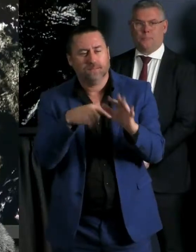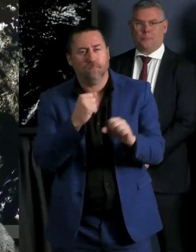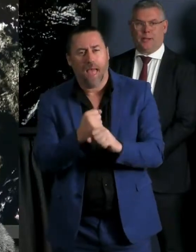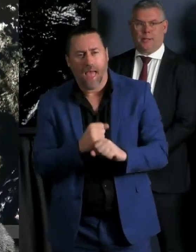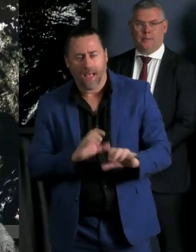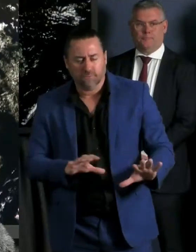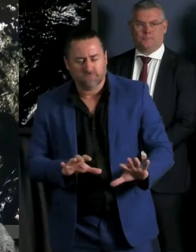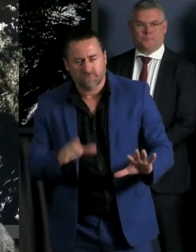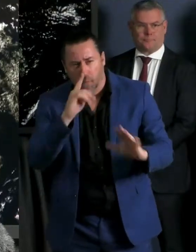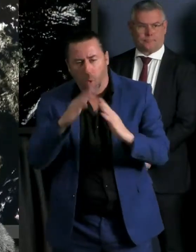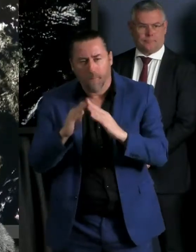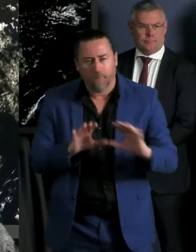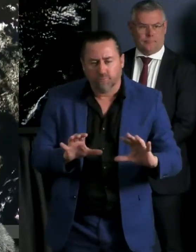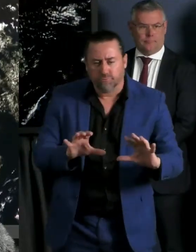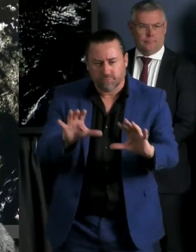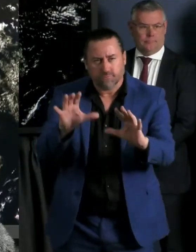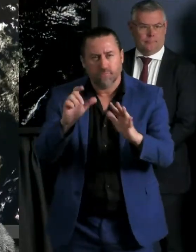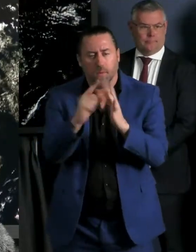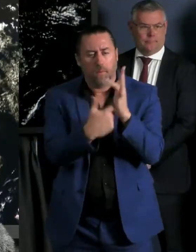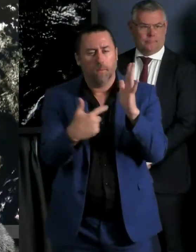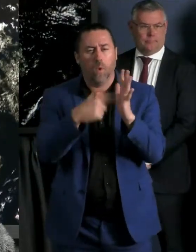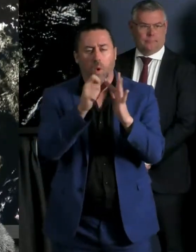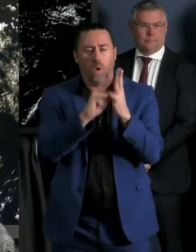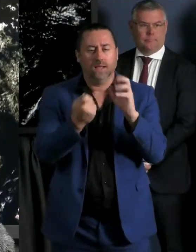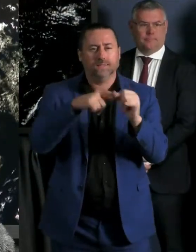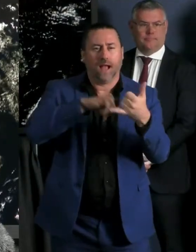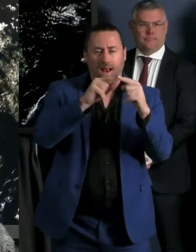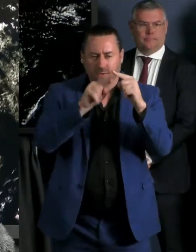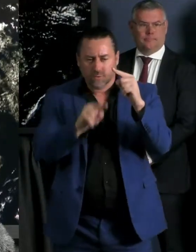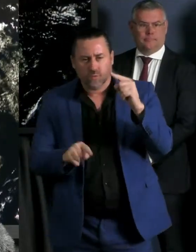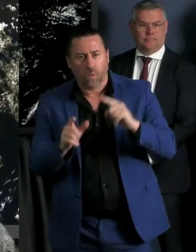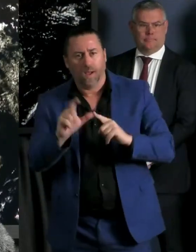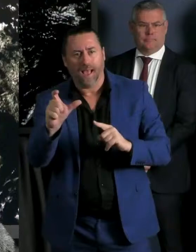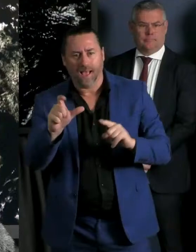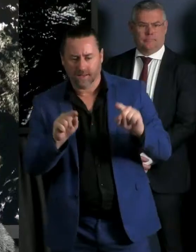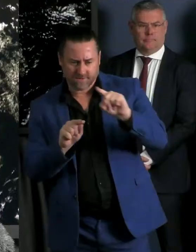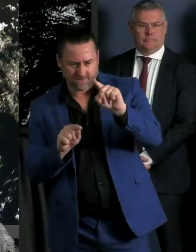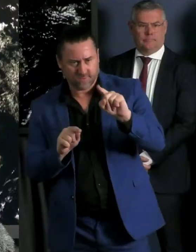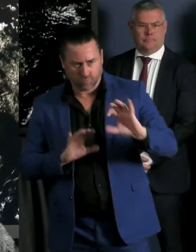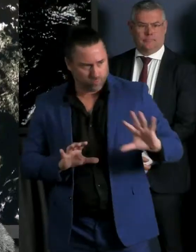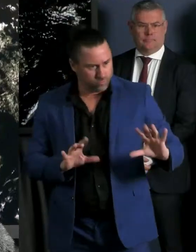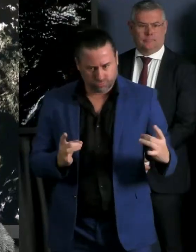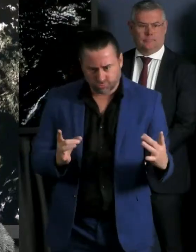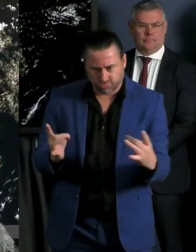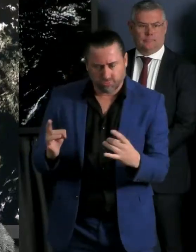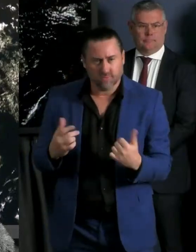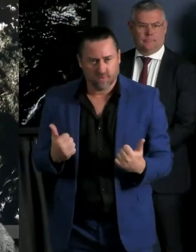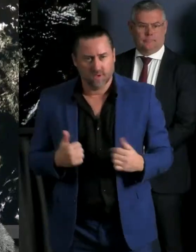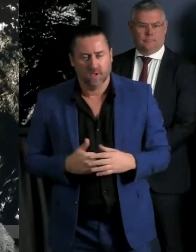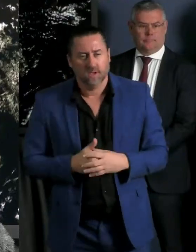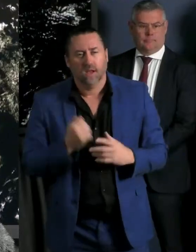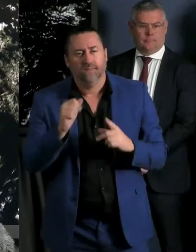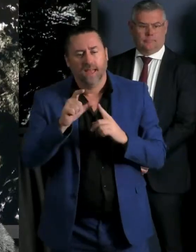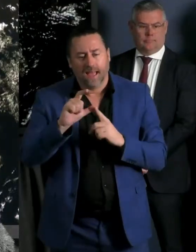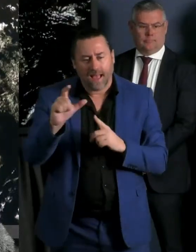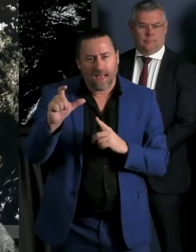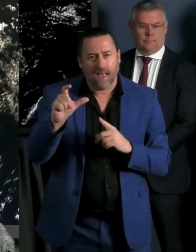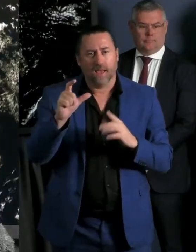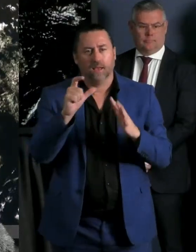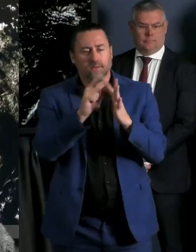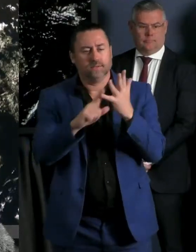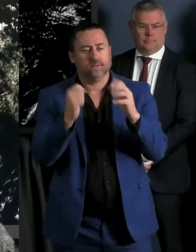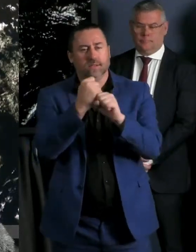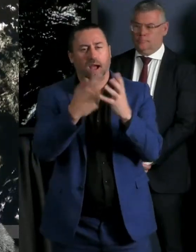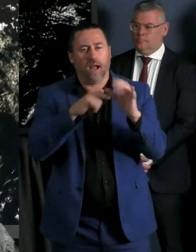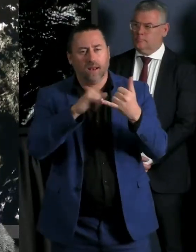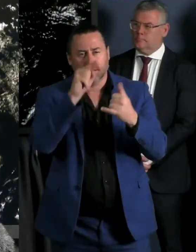comfortable with the precautions that have been taken in that regard. The disaster management groups in Cairns,